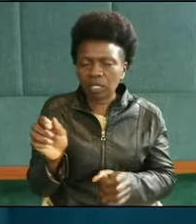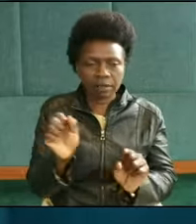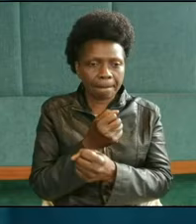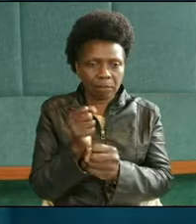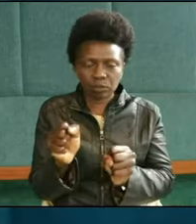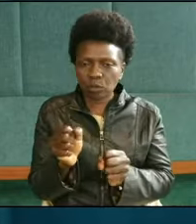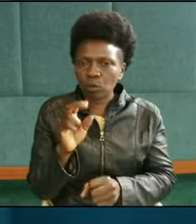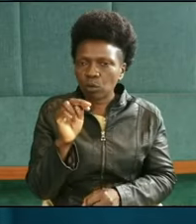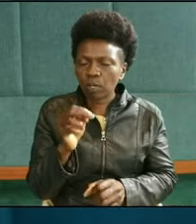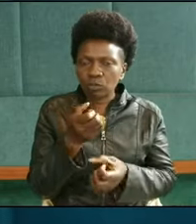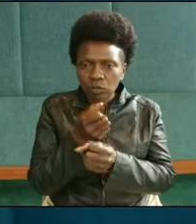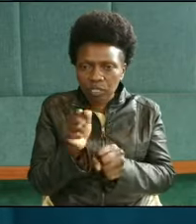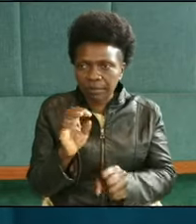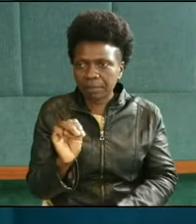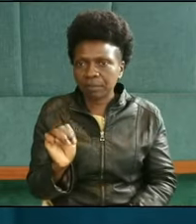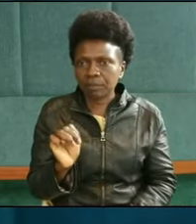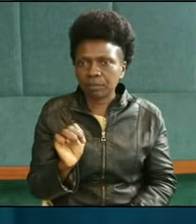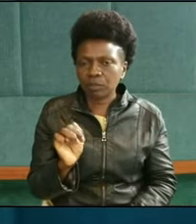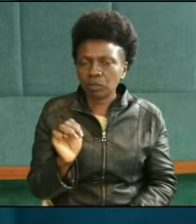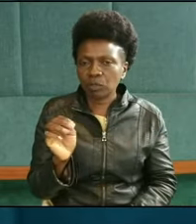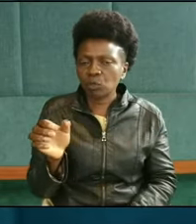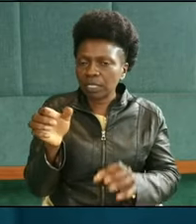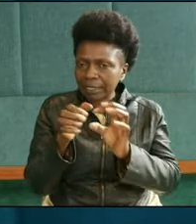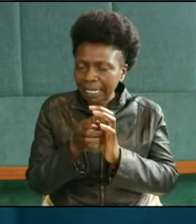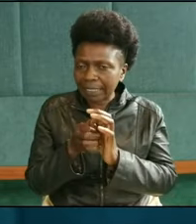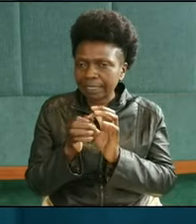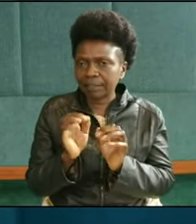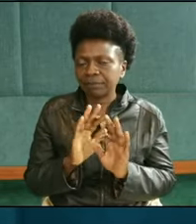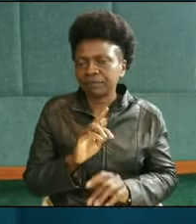impossible. You are a tyrant.